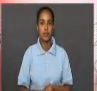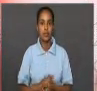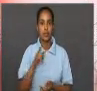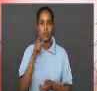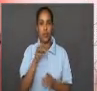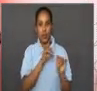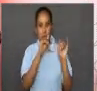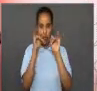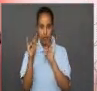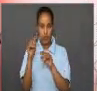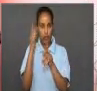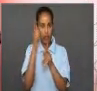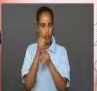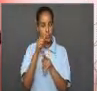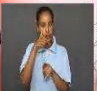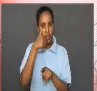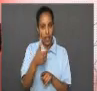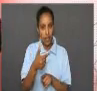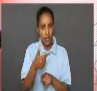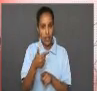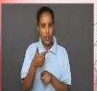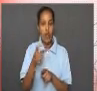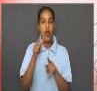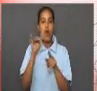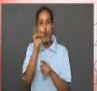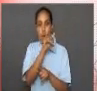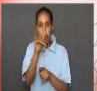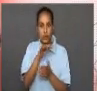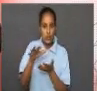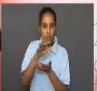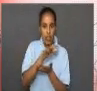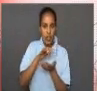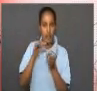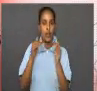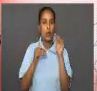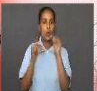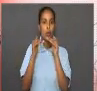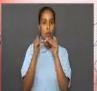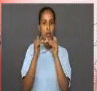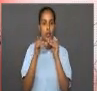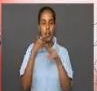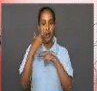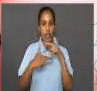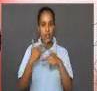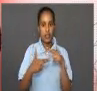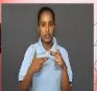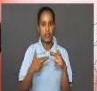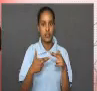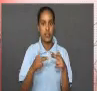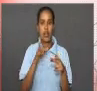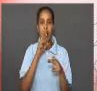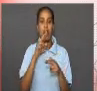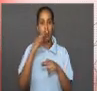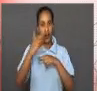You were also correct to say that homogeneous equilibrium reactions